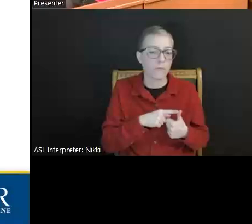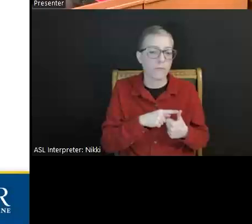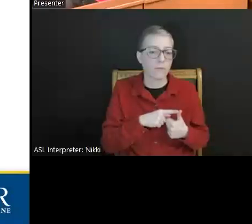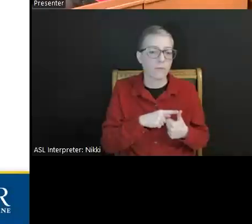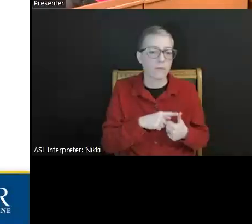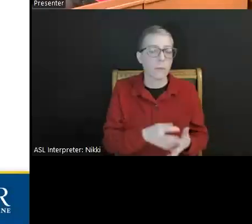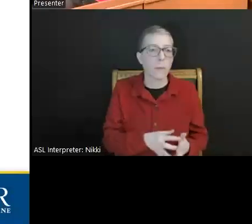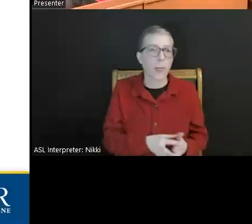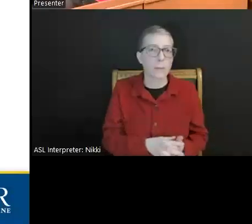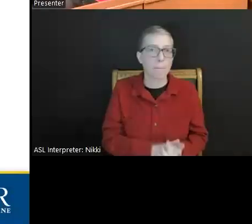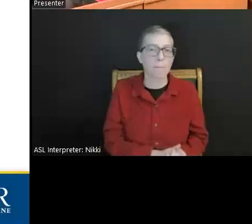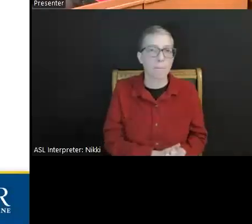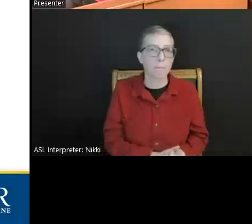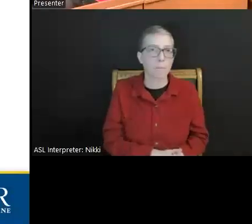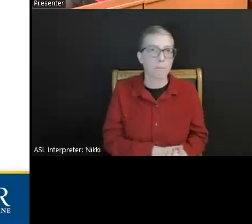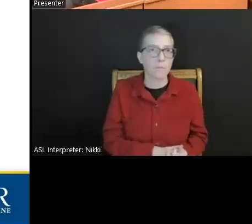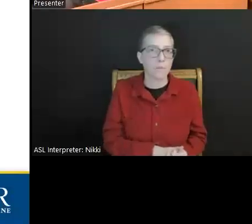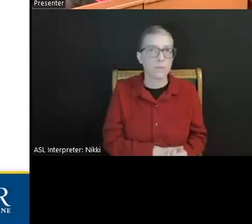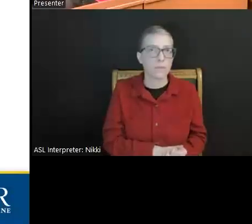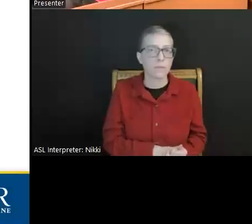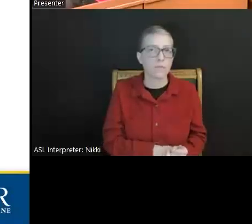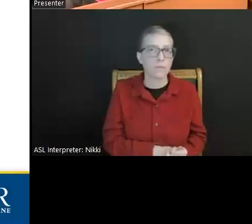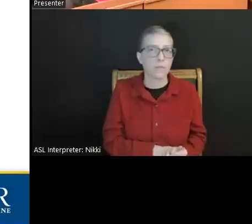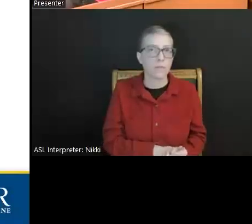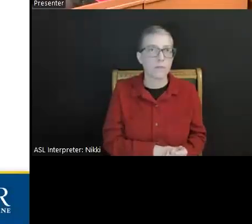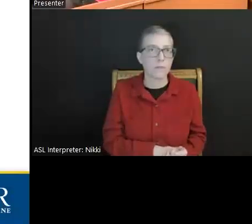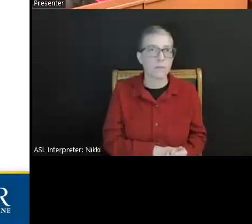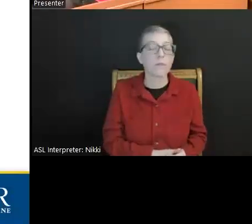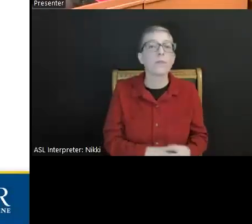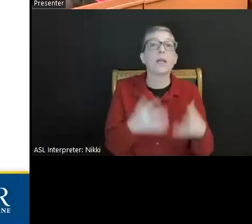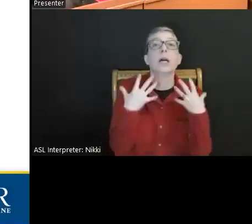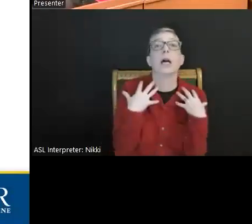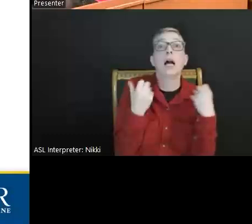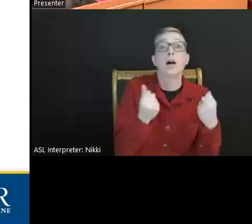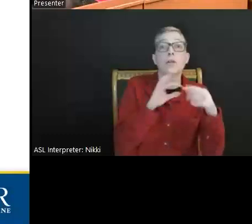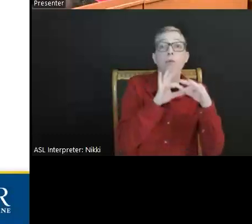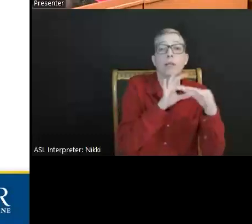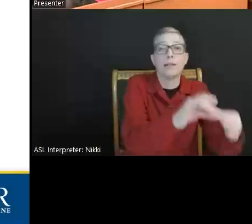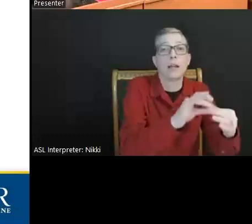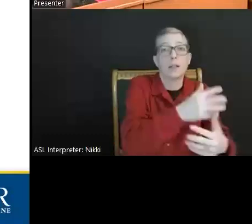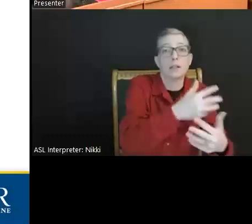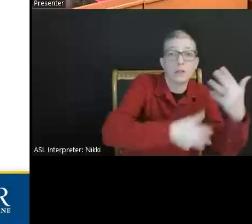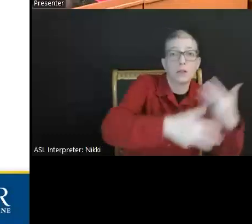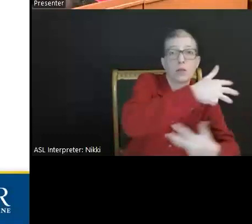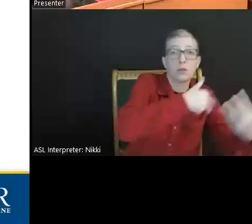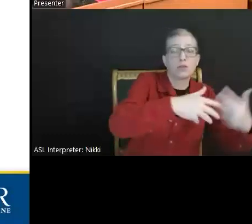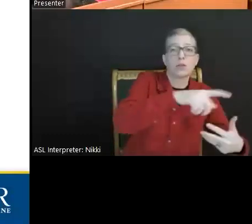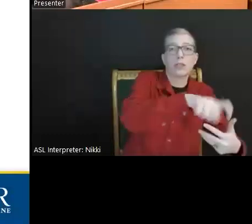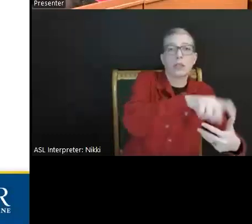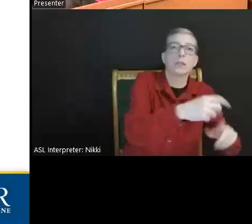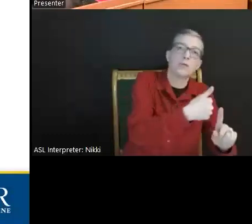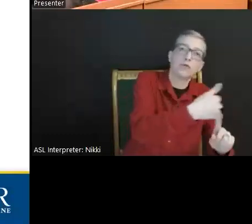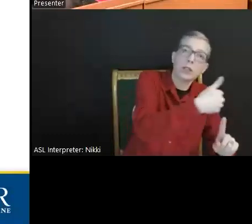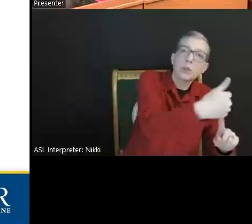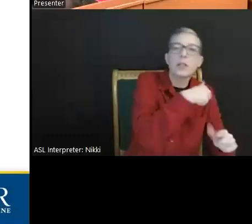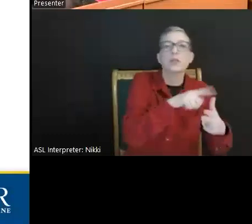about addressing the health-related social needs for your patients? Transportation, housing. You mentioned East